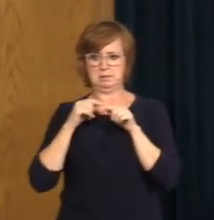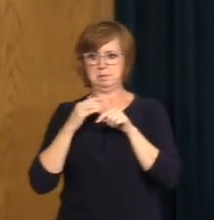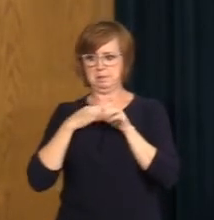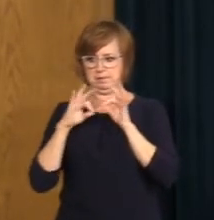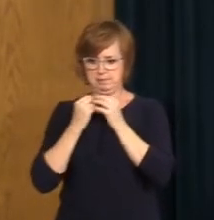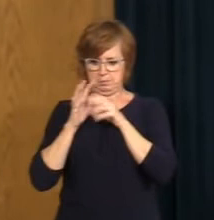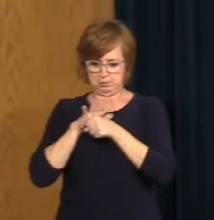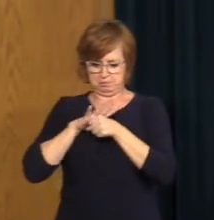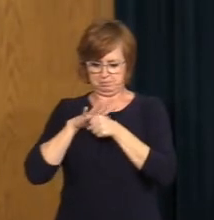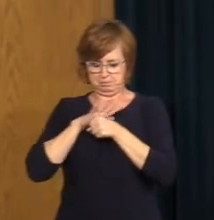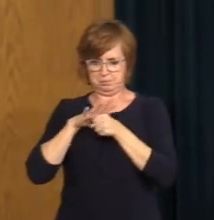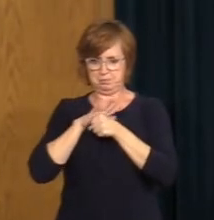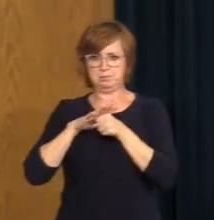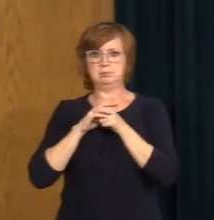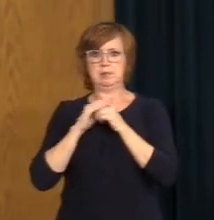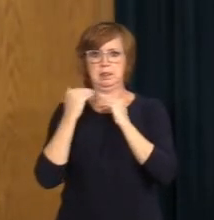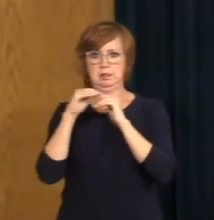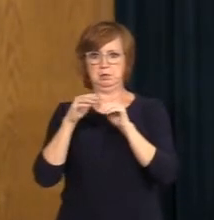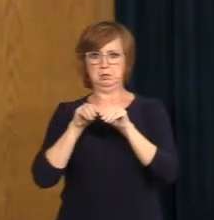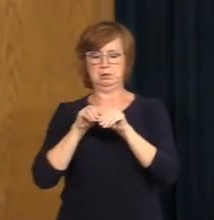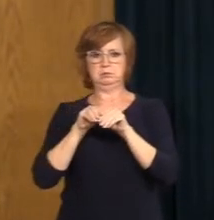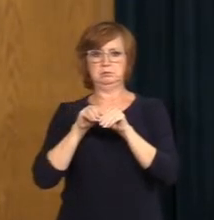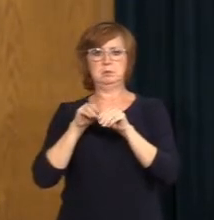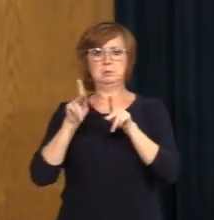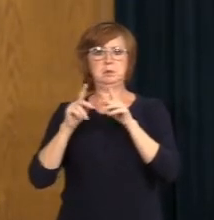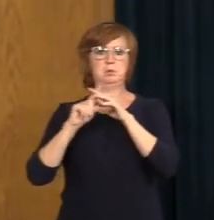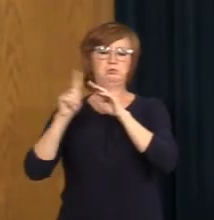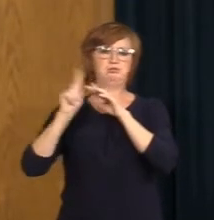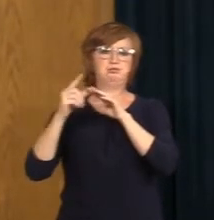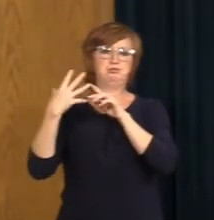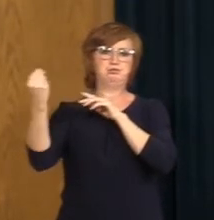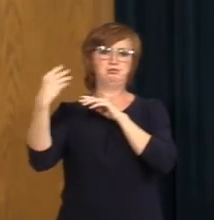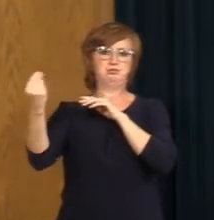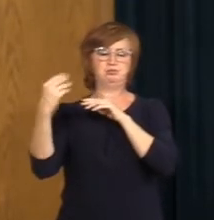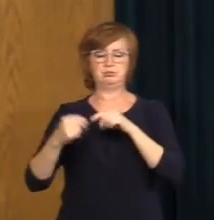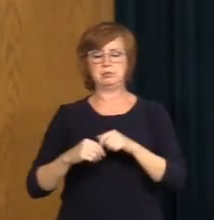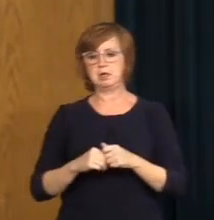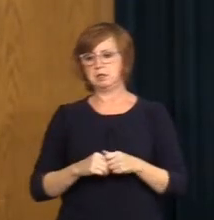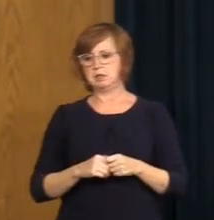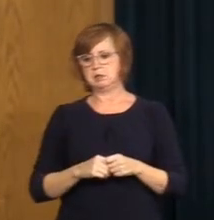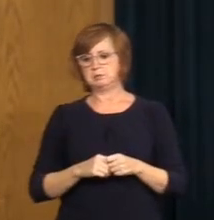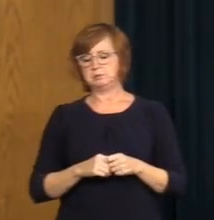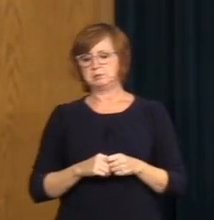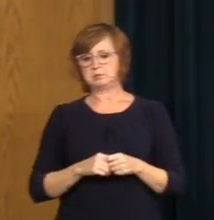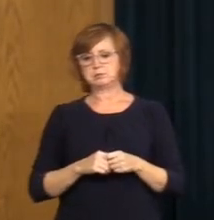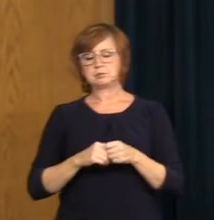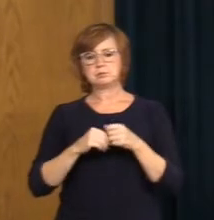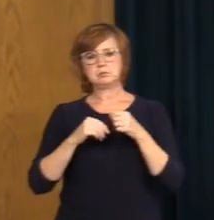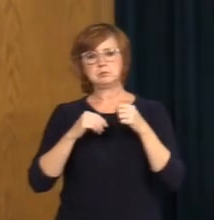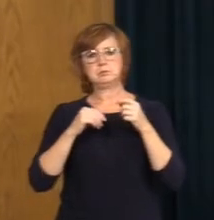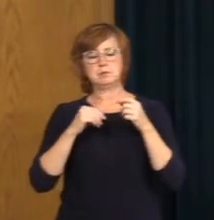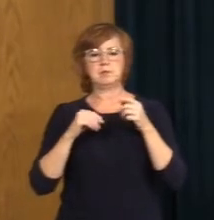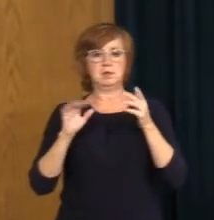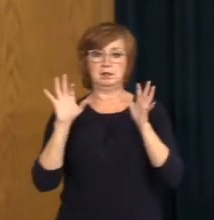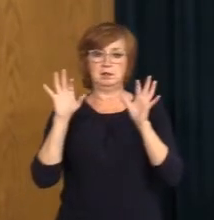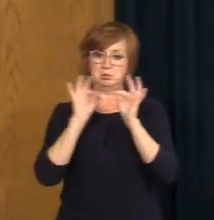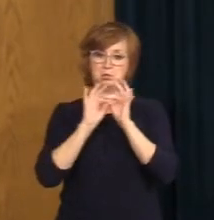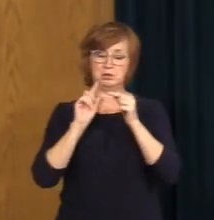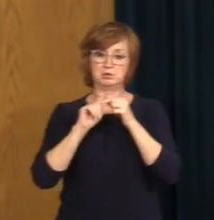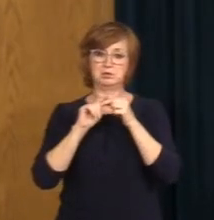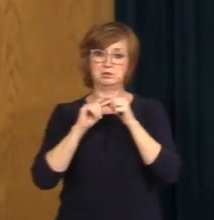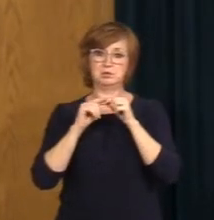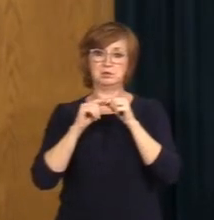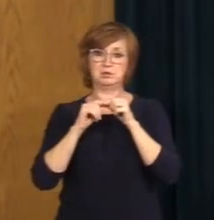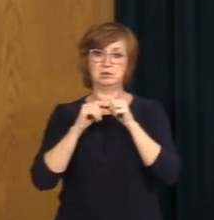contact investigation, that is the most effective strategy, in addition to all the steps we're taking individually to break the chains of transmission. And that